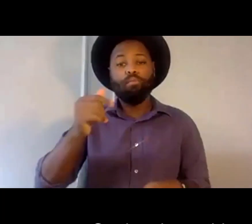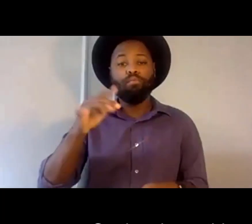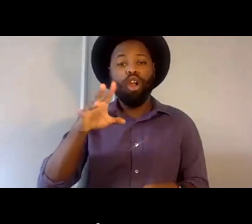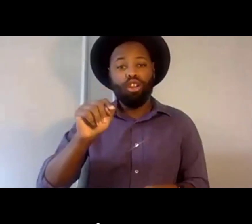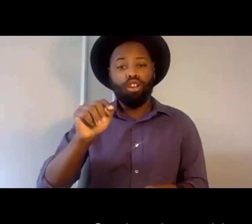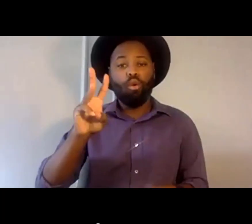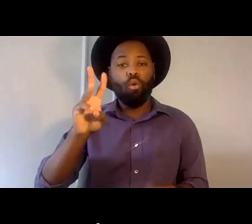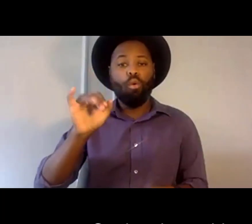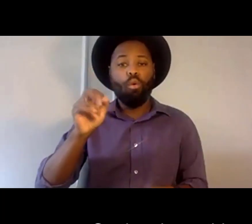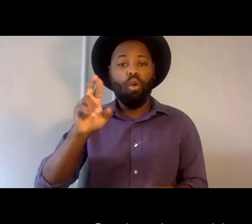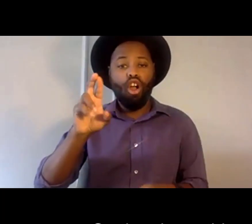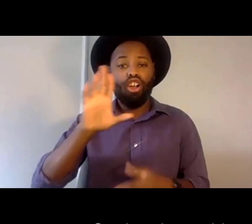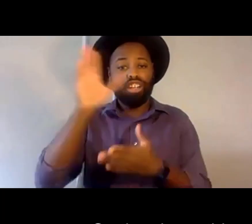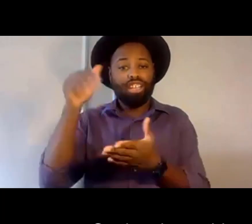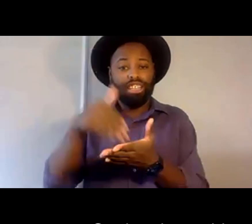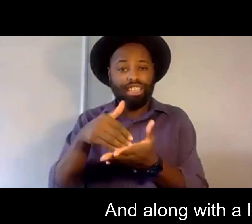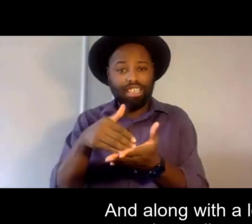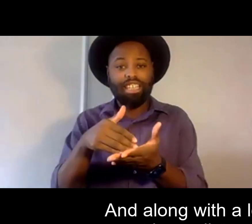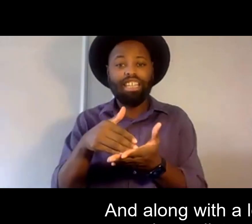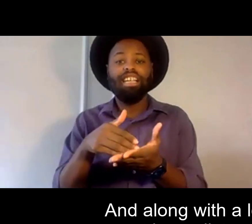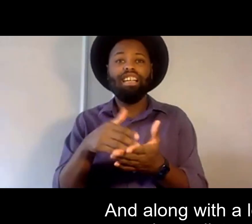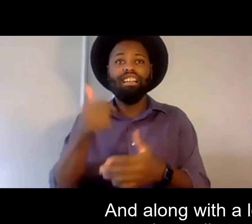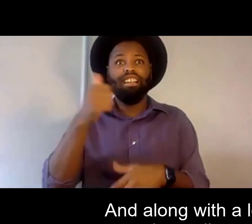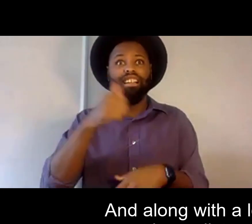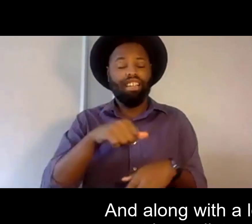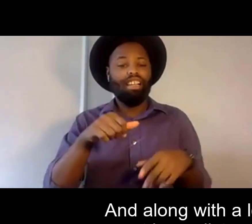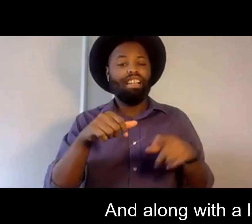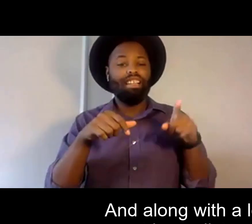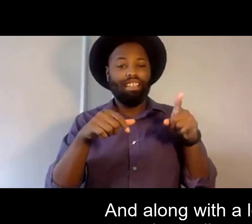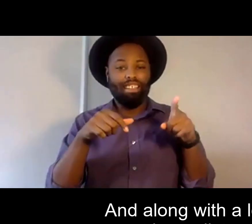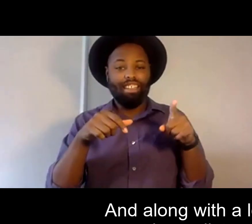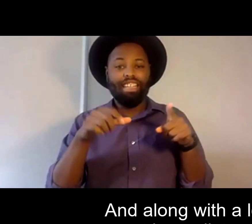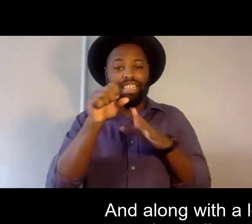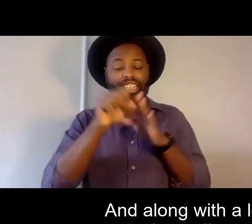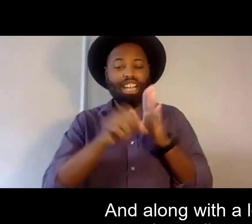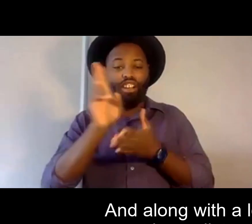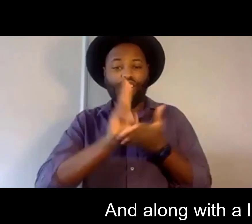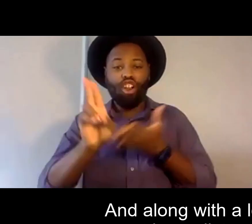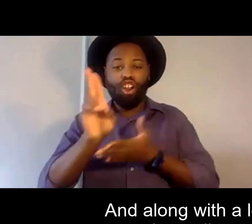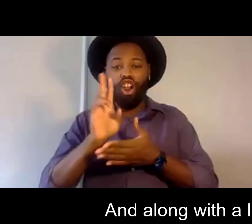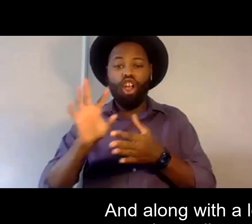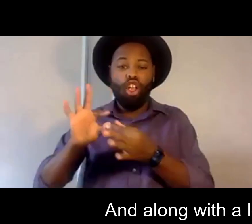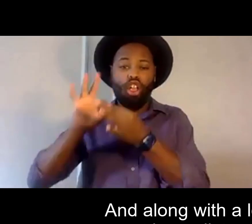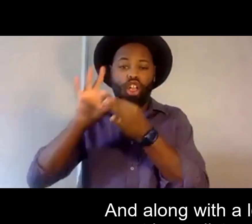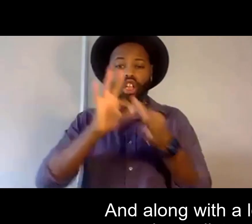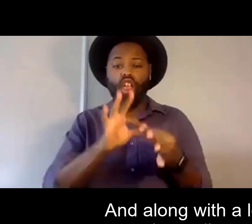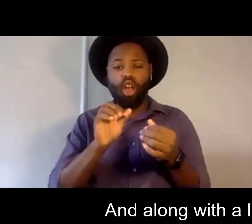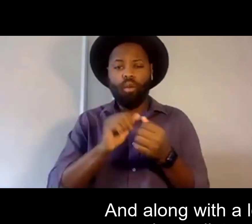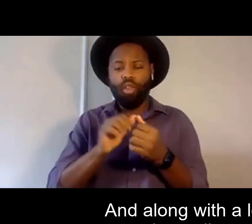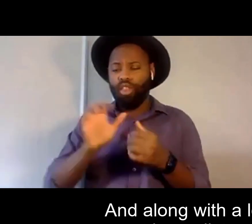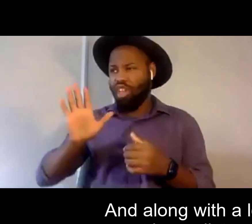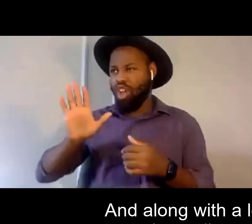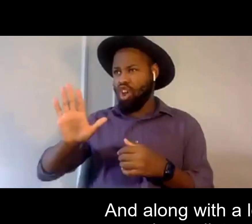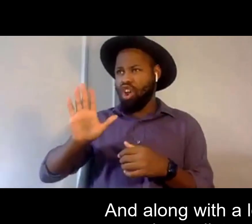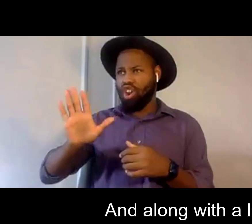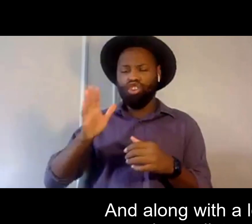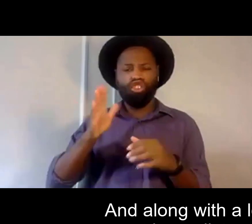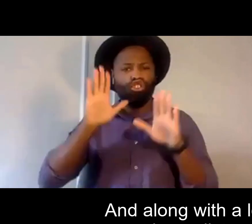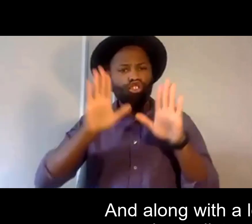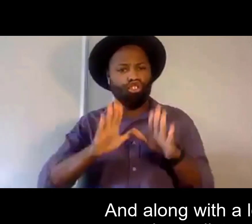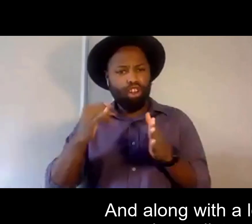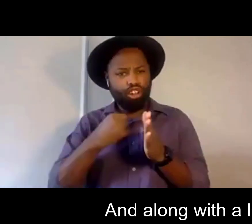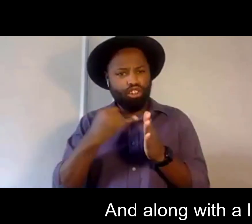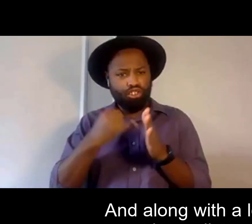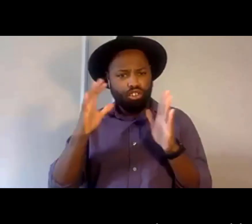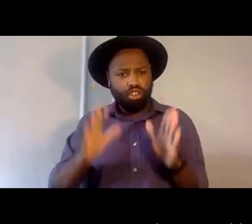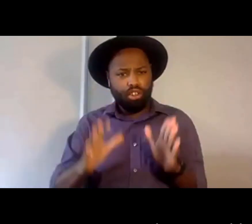Center at Jackson State University. And along with a lot of her, she was a great journalist,